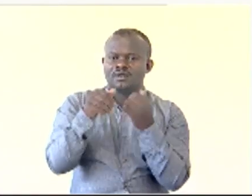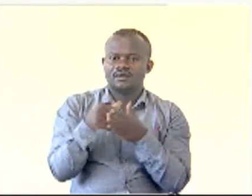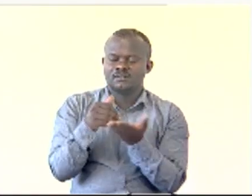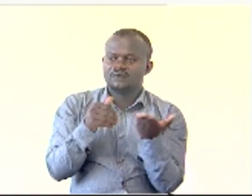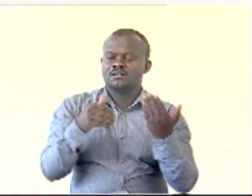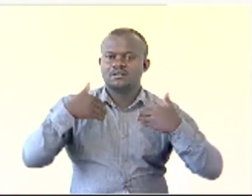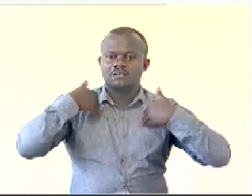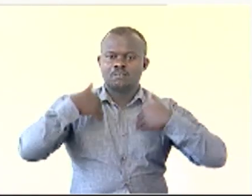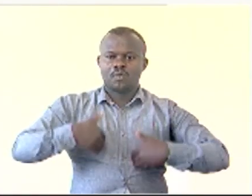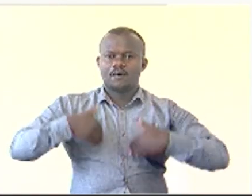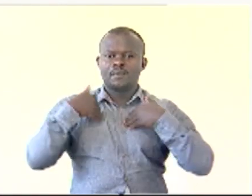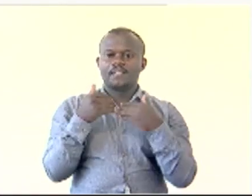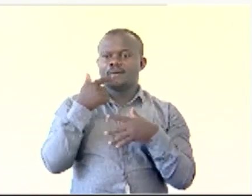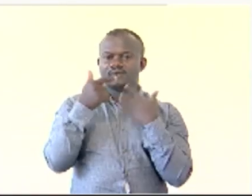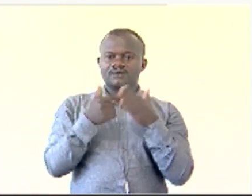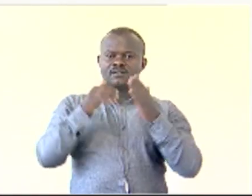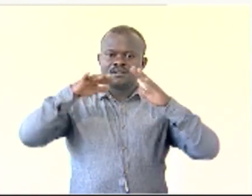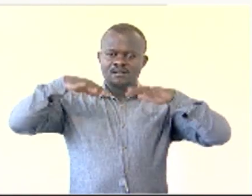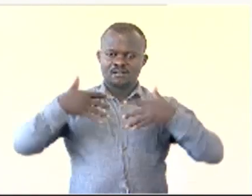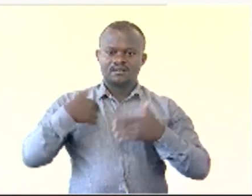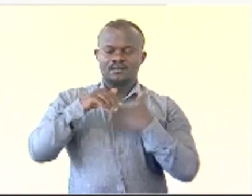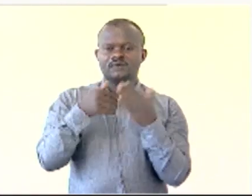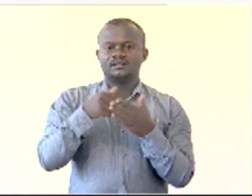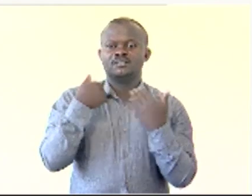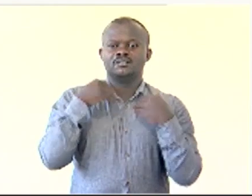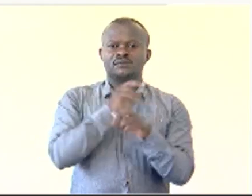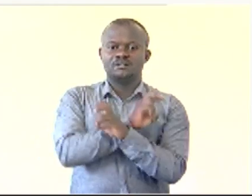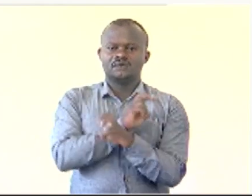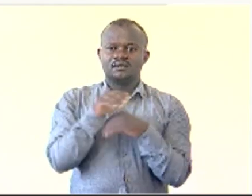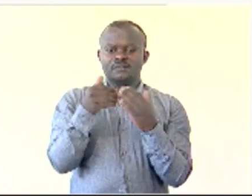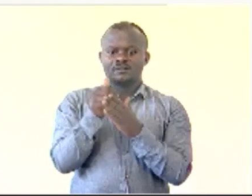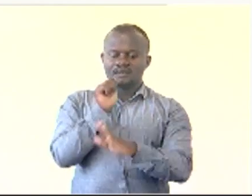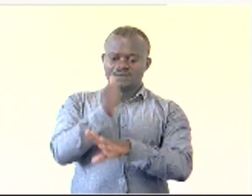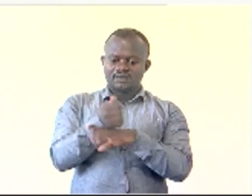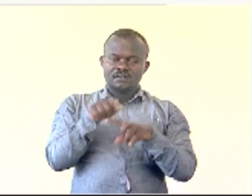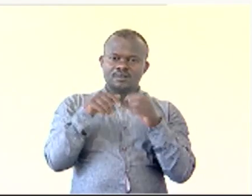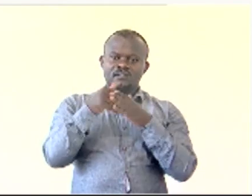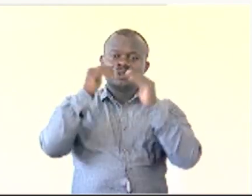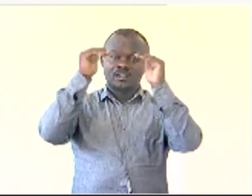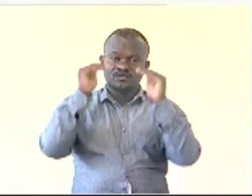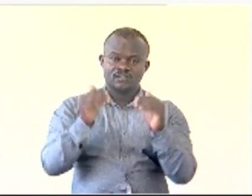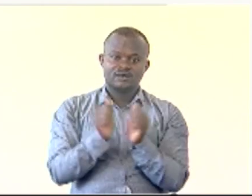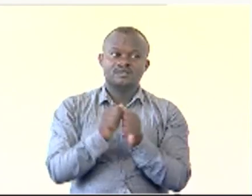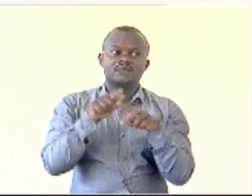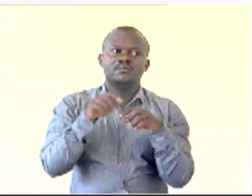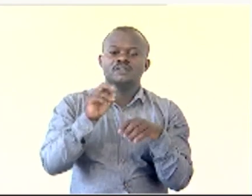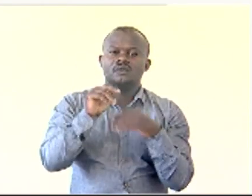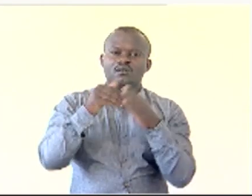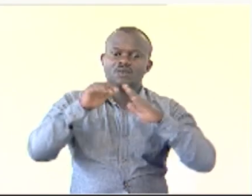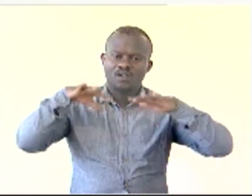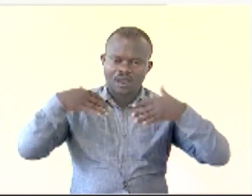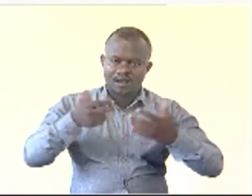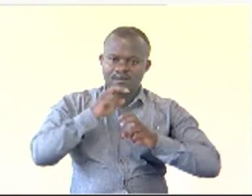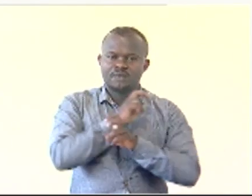bones. That's how we normally classify these bones. They are classified according to their structure, depending on how the bones